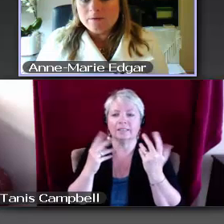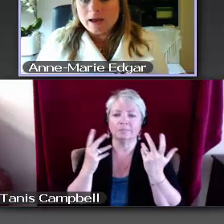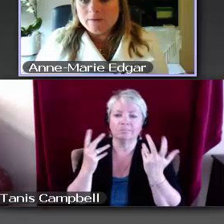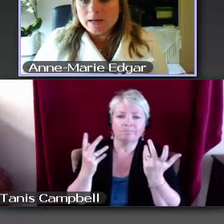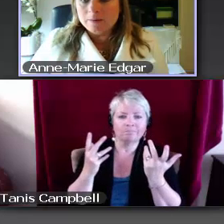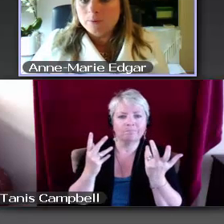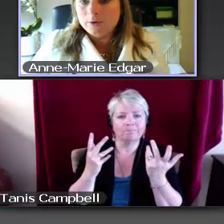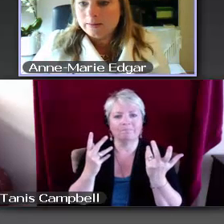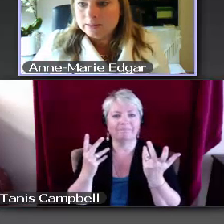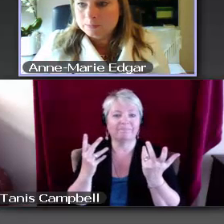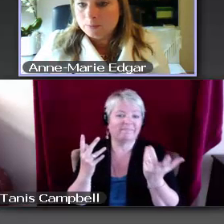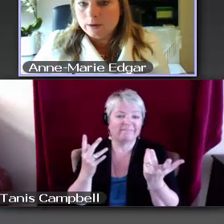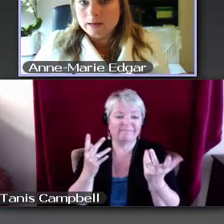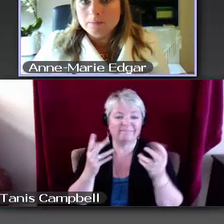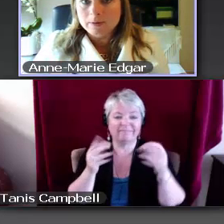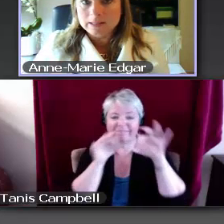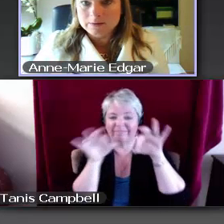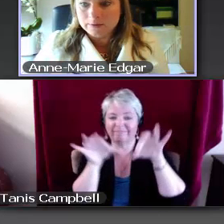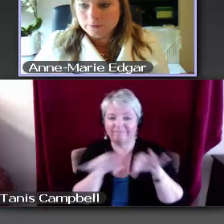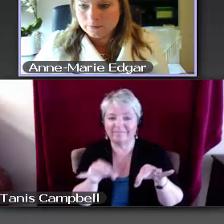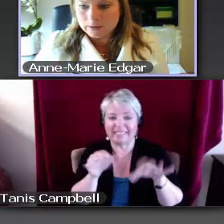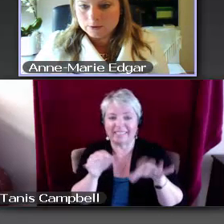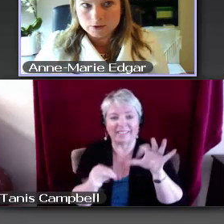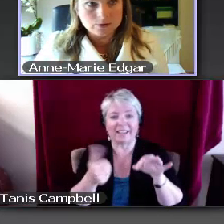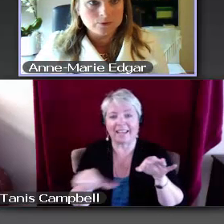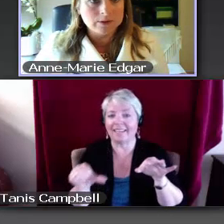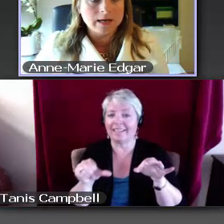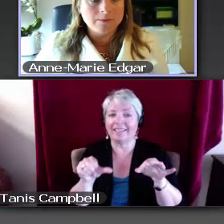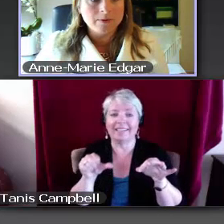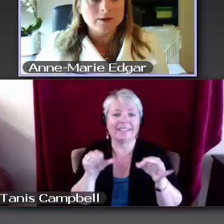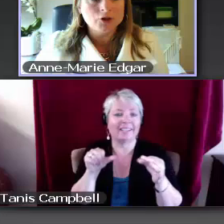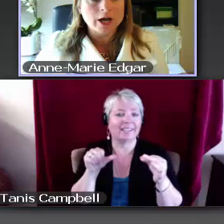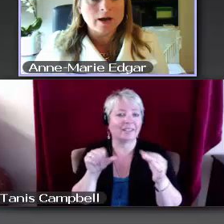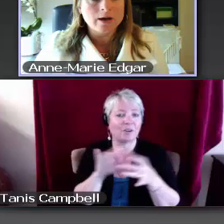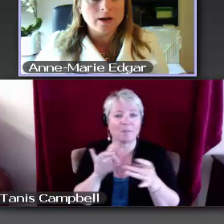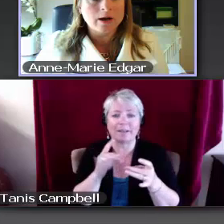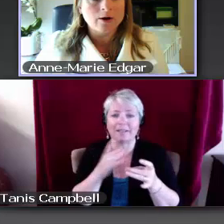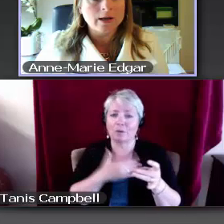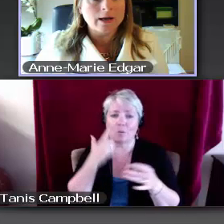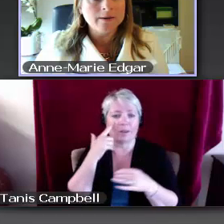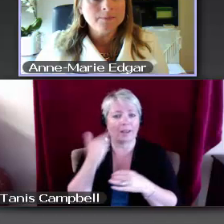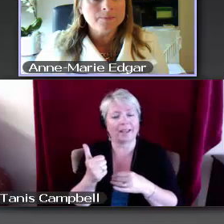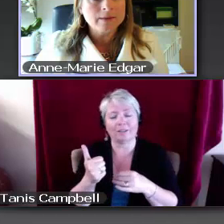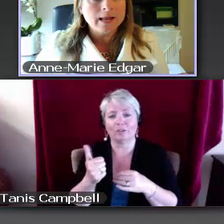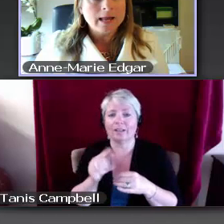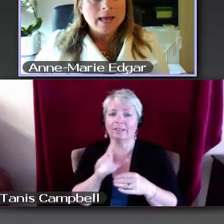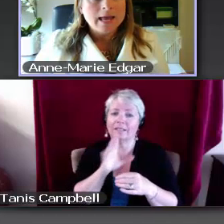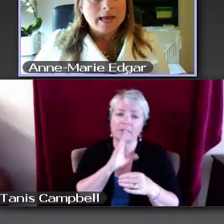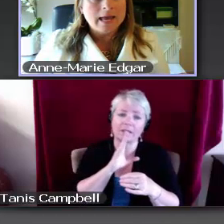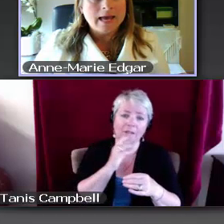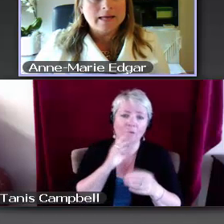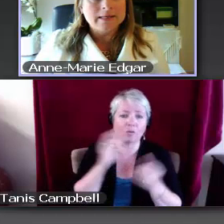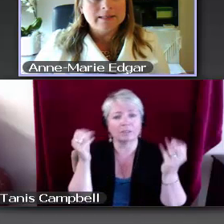So yeah, if you have any input at this point, please feel free to type in the chat area.